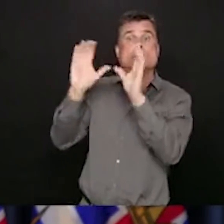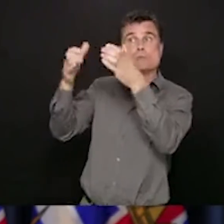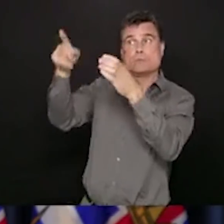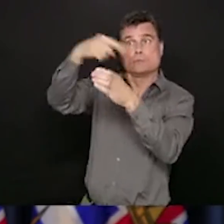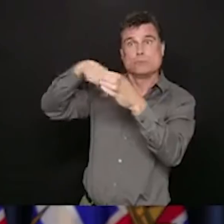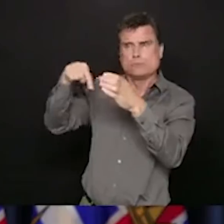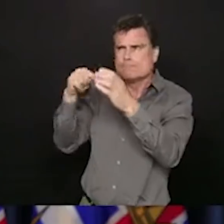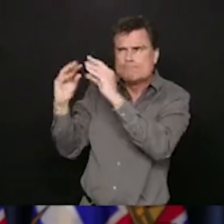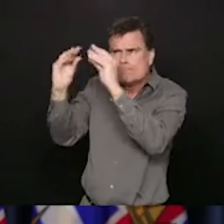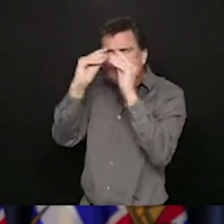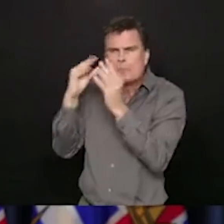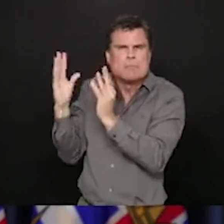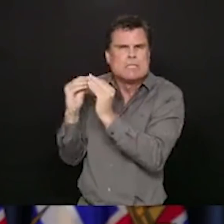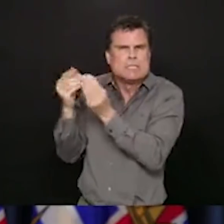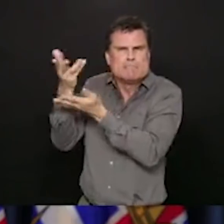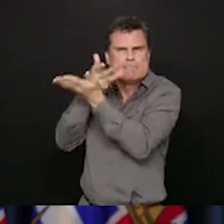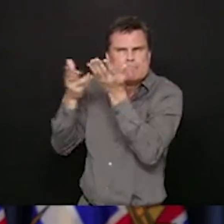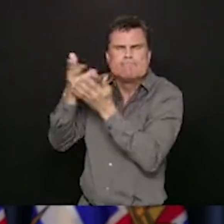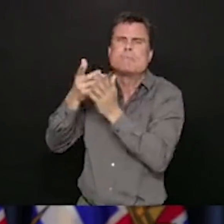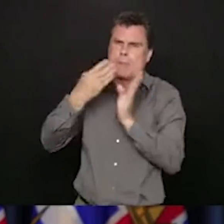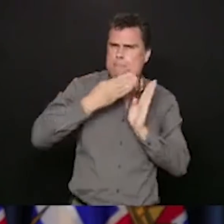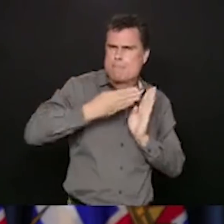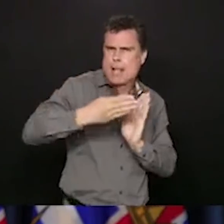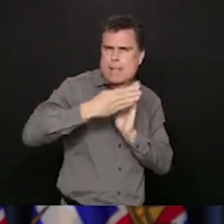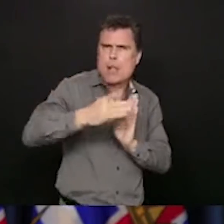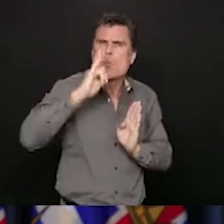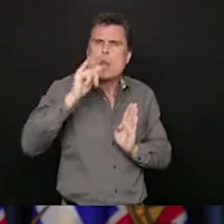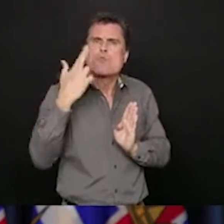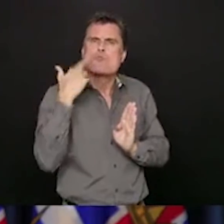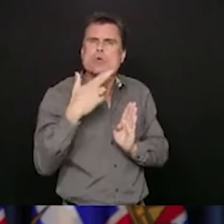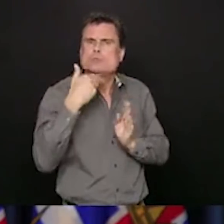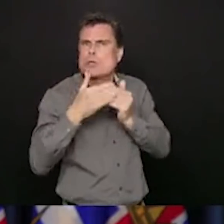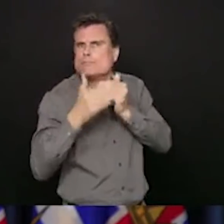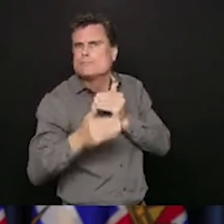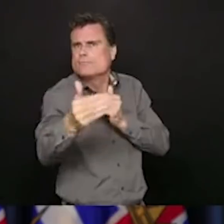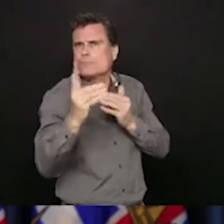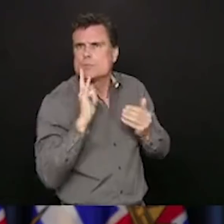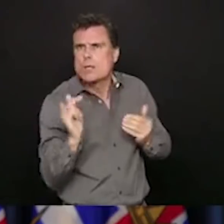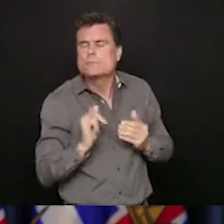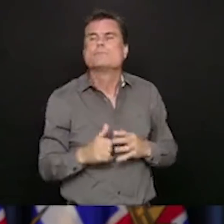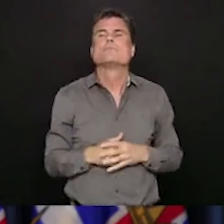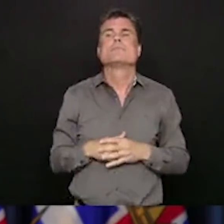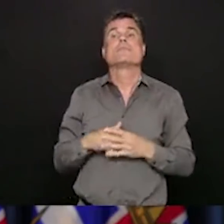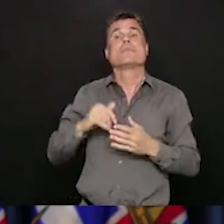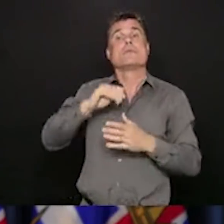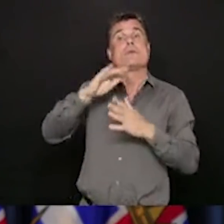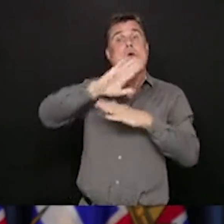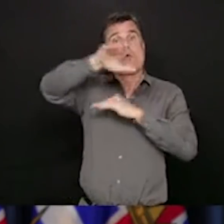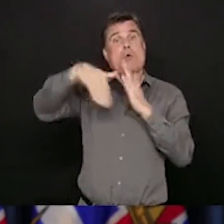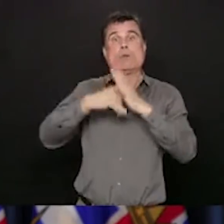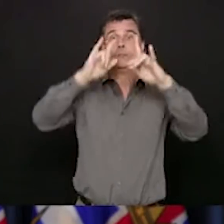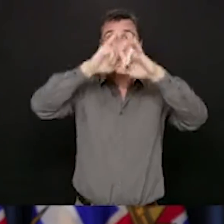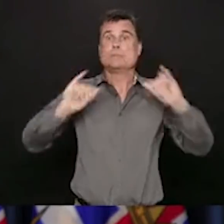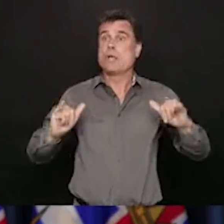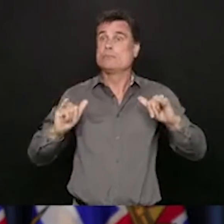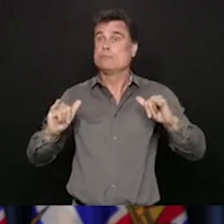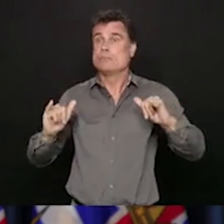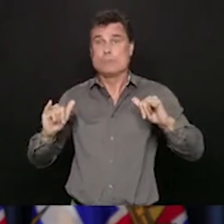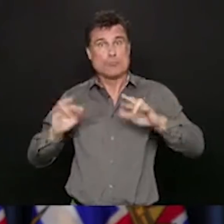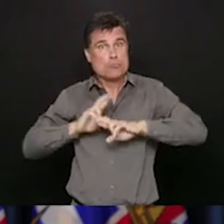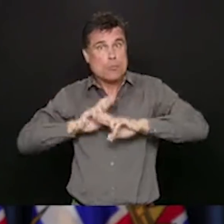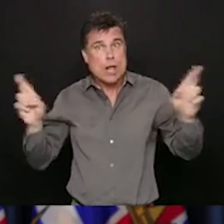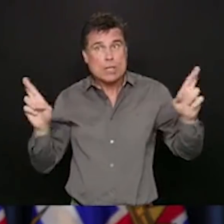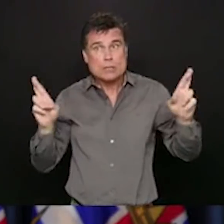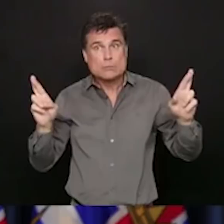again today. The consuming public has to be comfortable and confident when they go into a restaurant that they are going to be